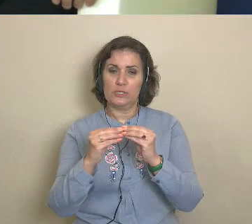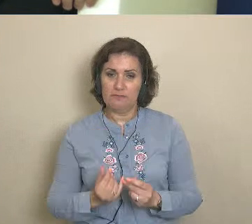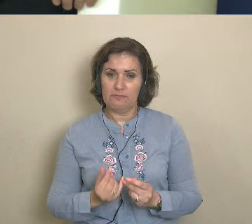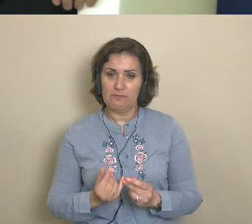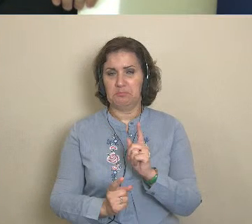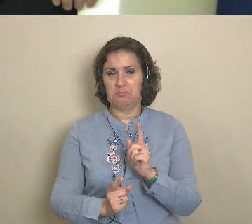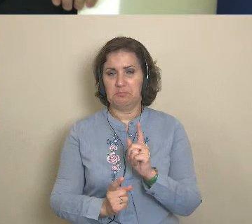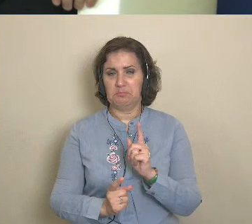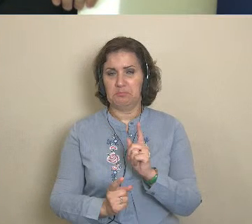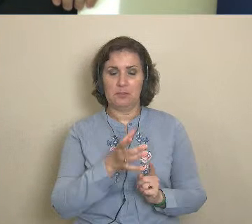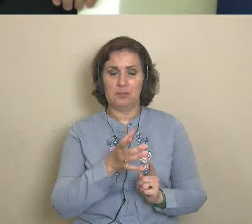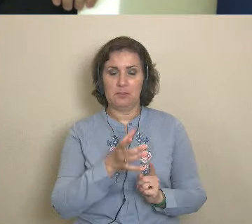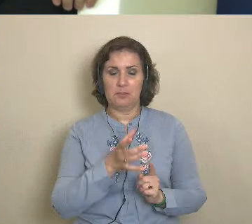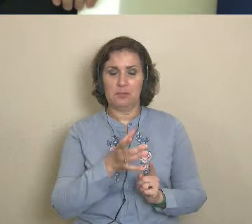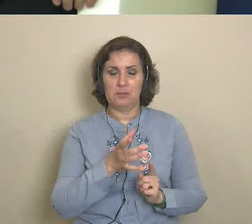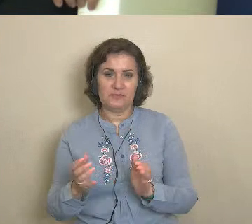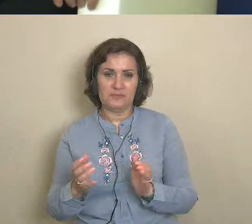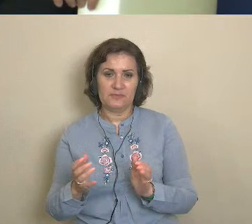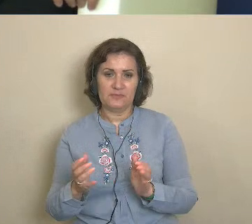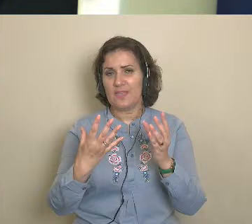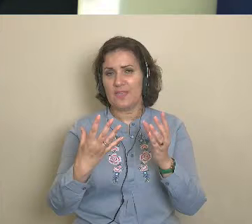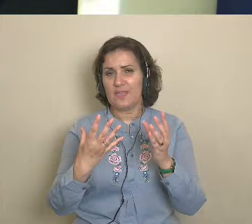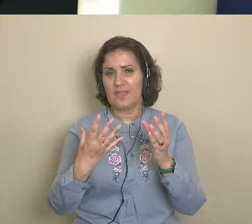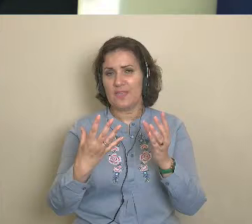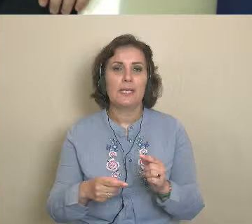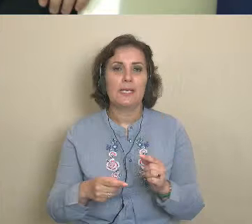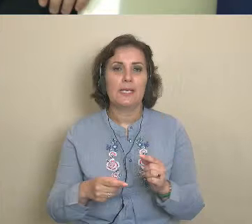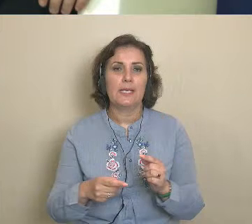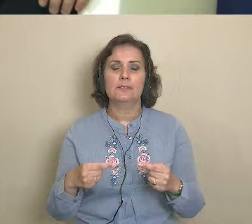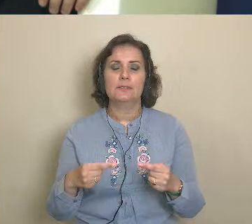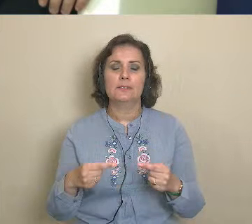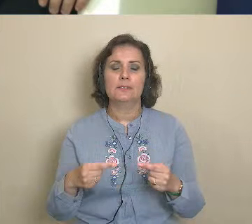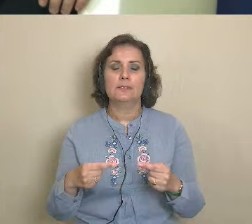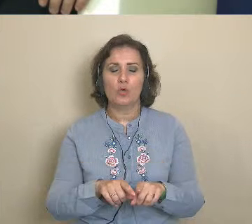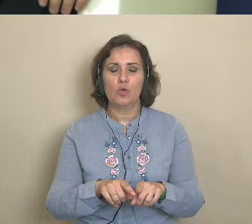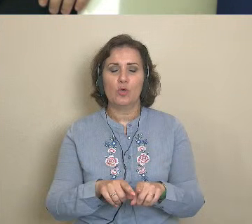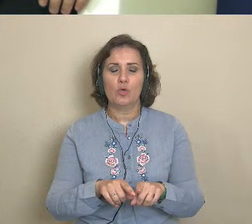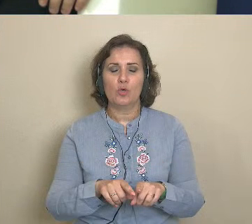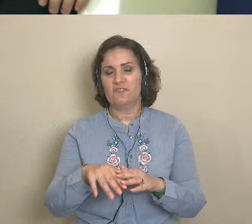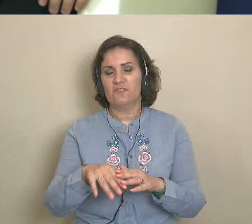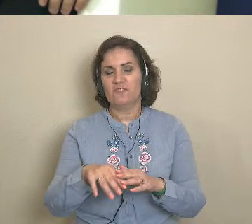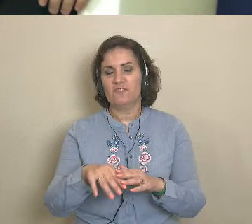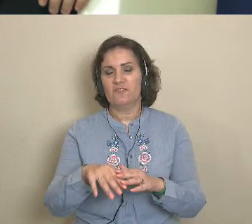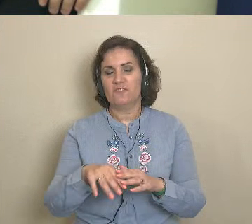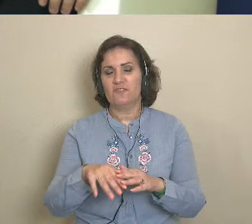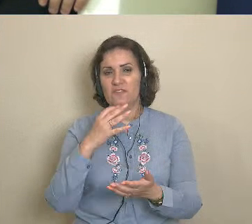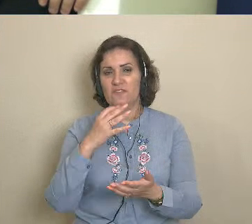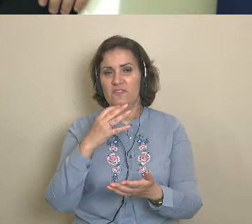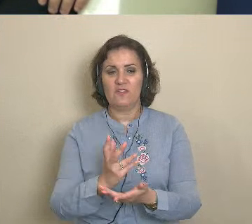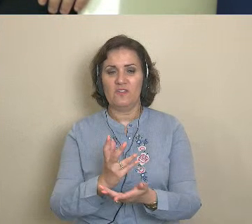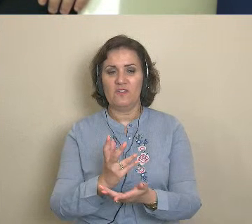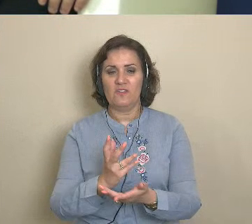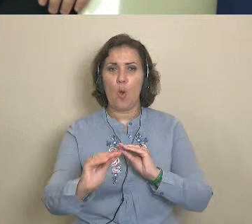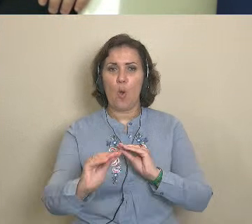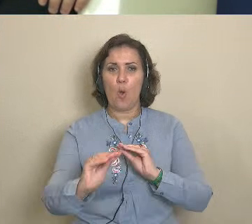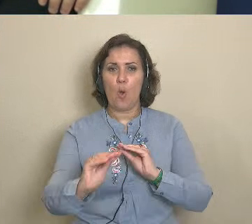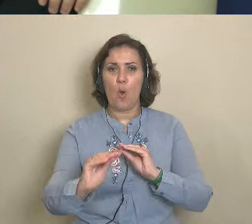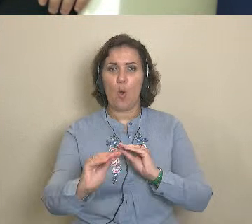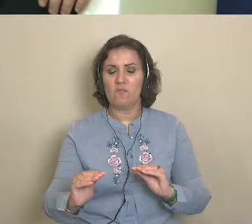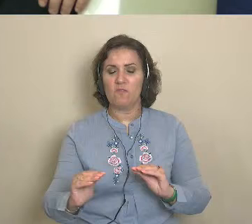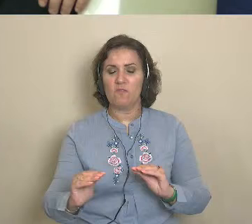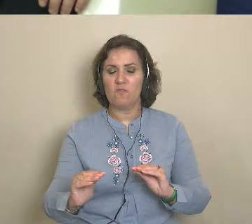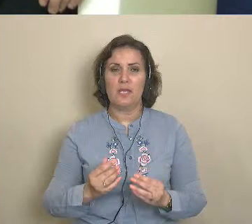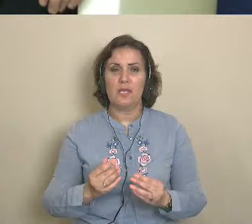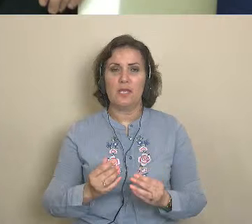to voting day. We used to have 10 days, at the moment that's 9 days to voting. The PSC is